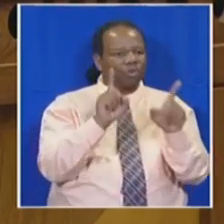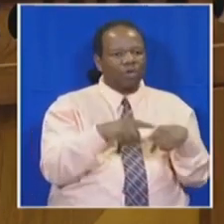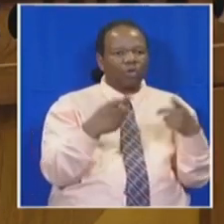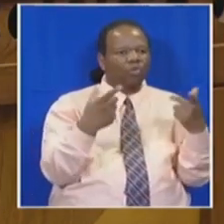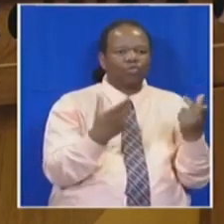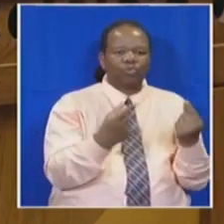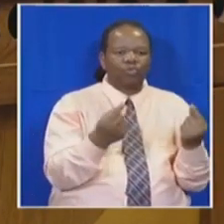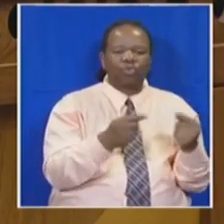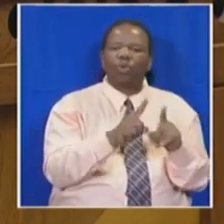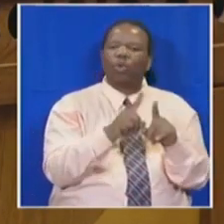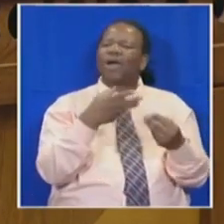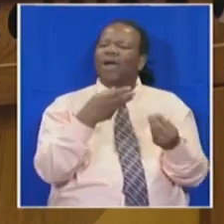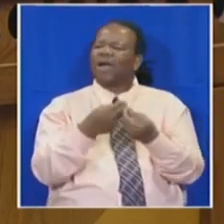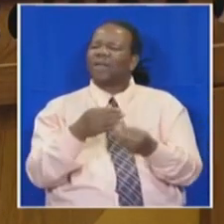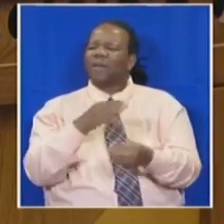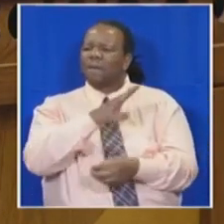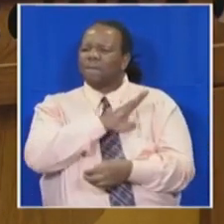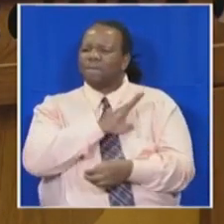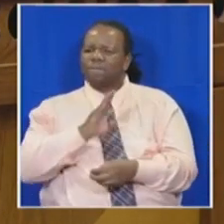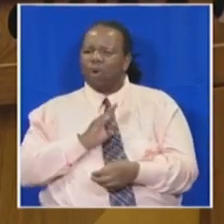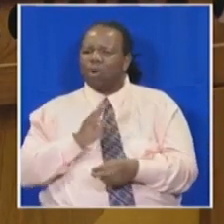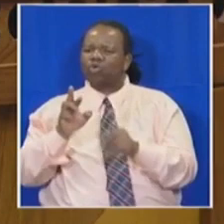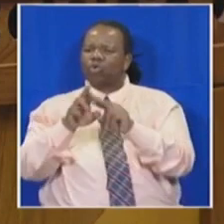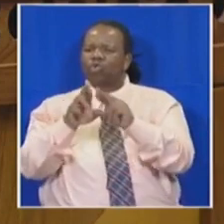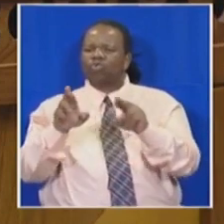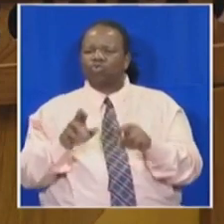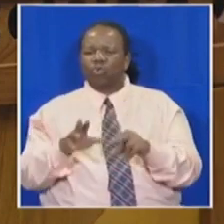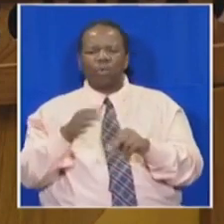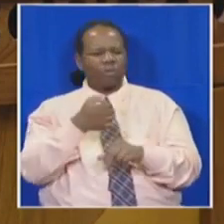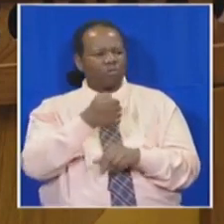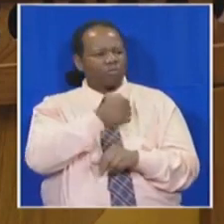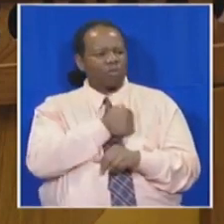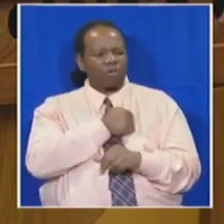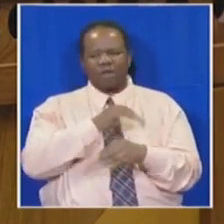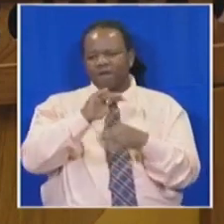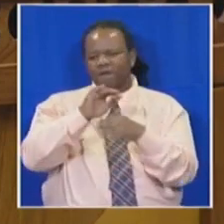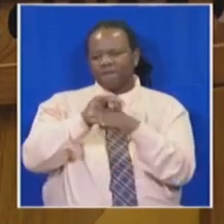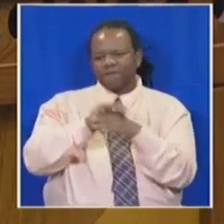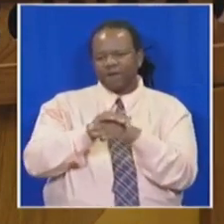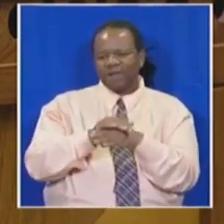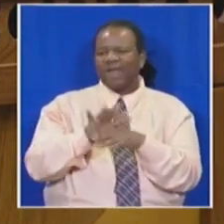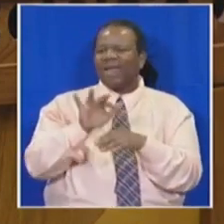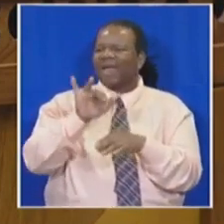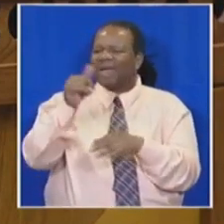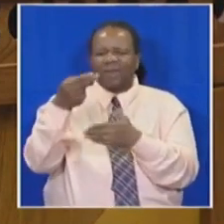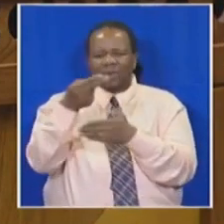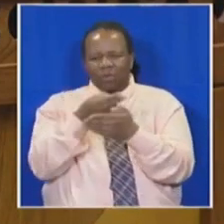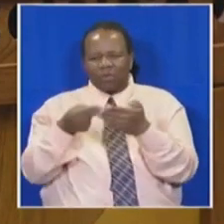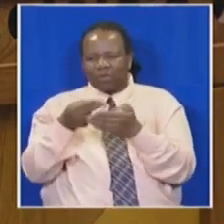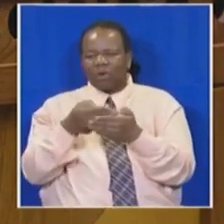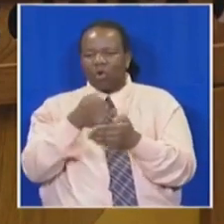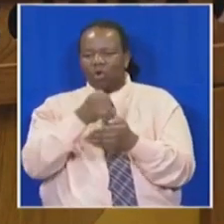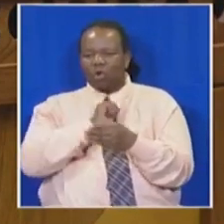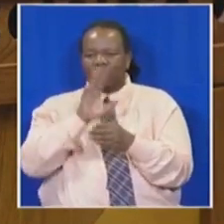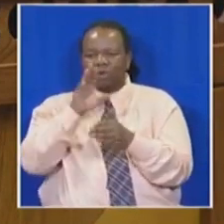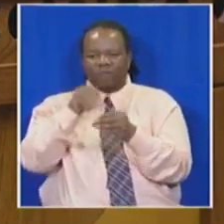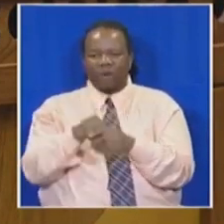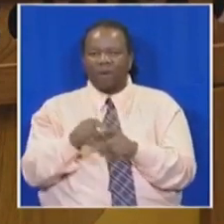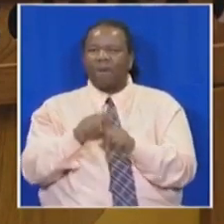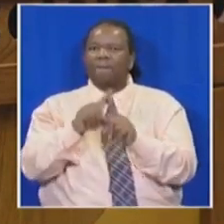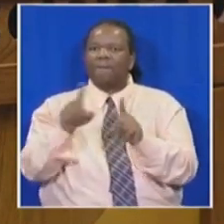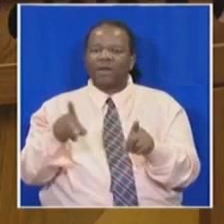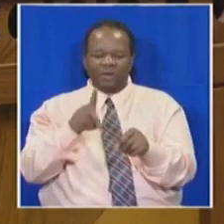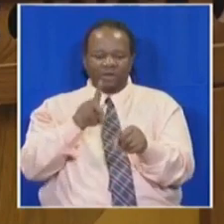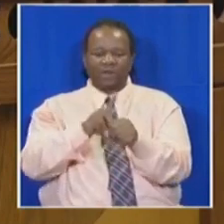is a crony in every boardroom and a comrade in every deal. So you do not act to bring down data charges